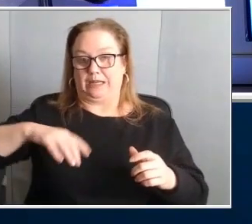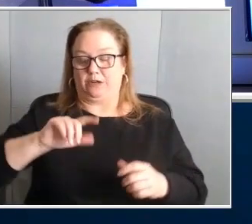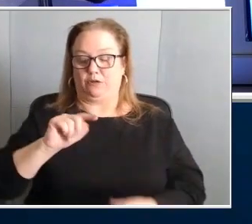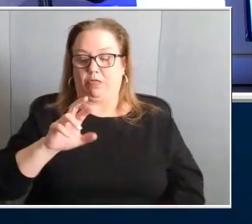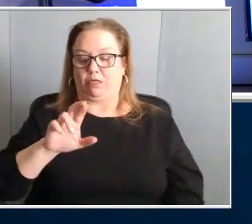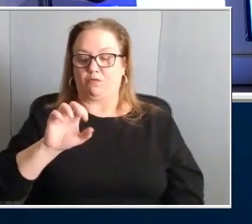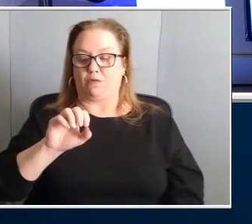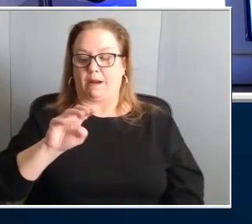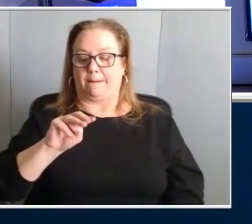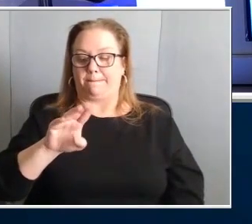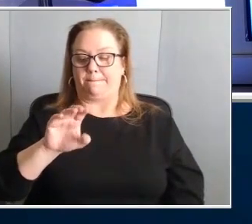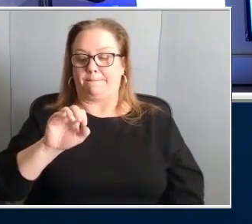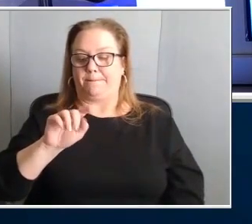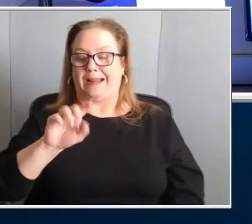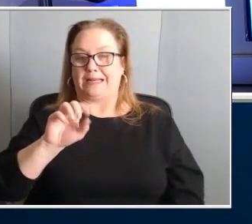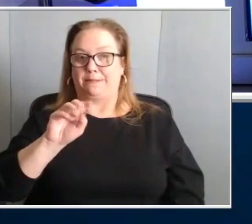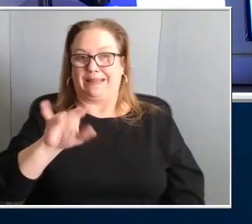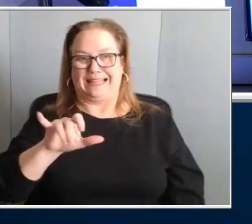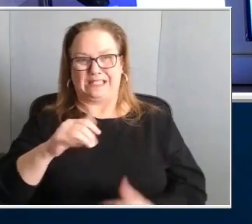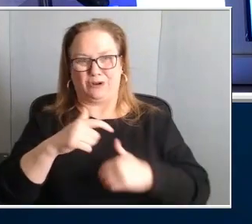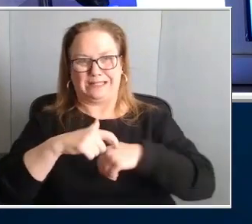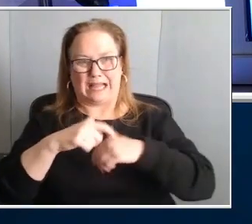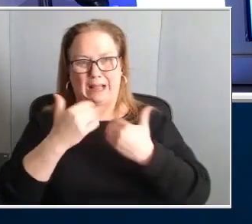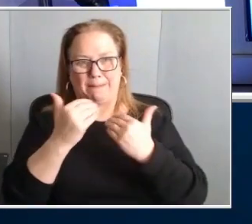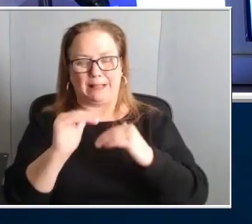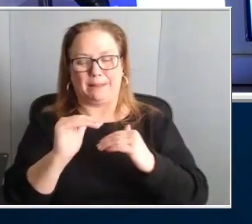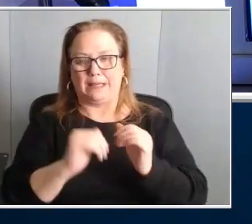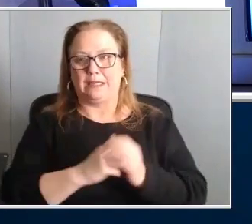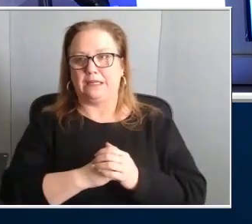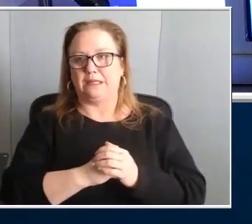there a time limit that you need to get in there?